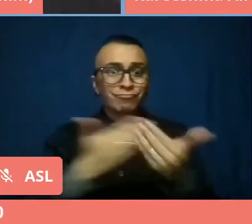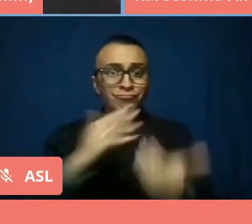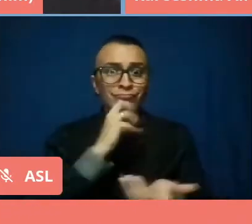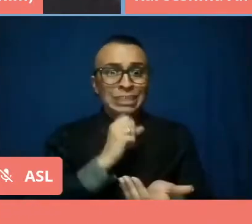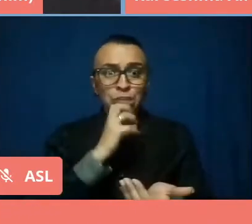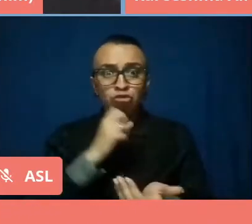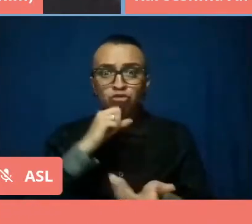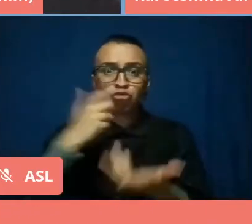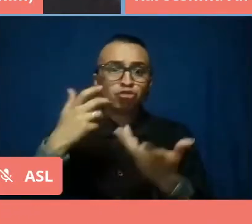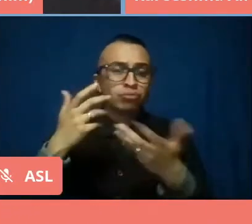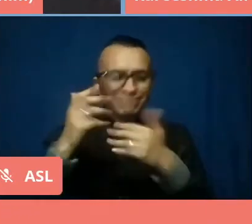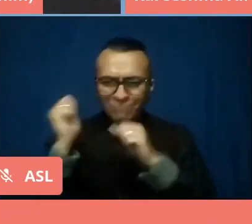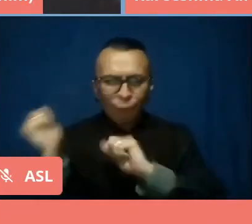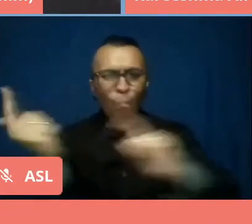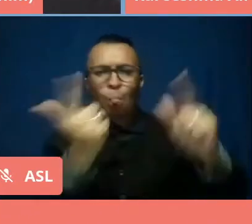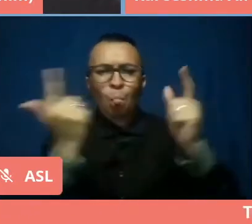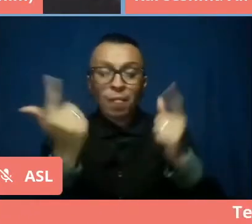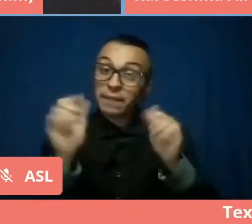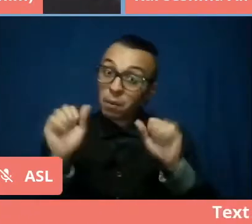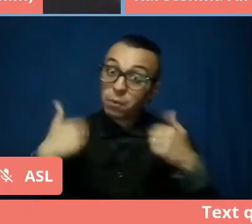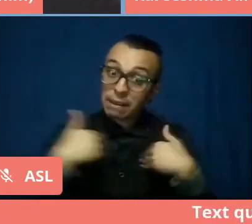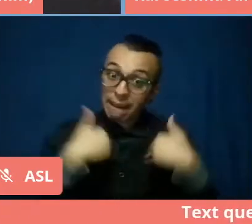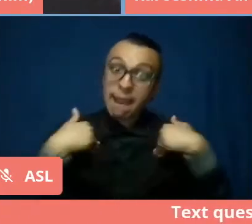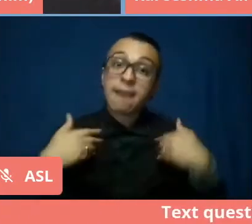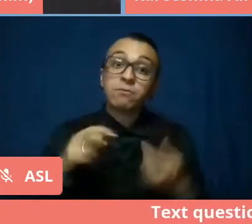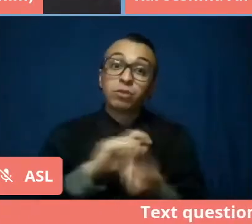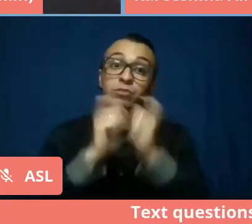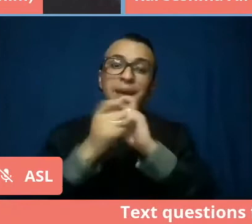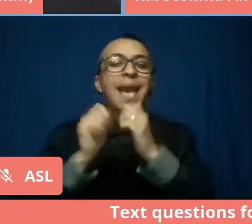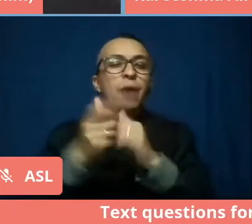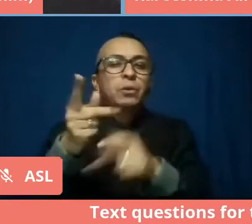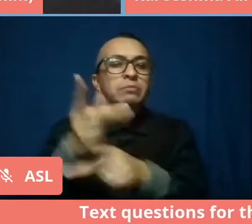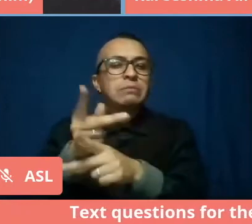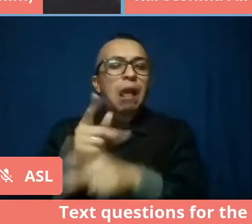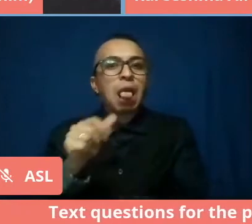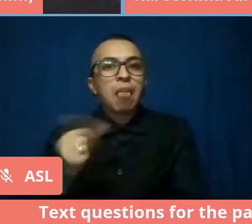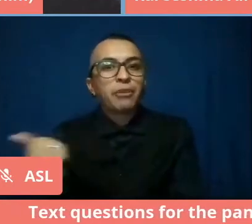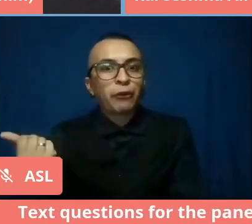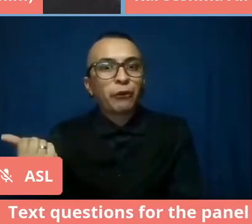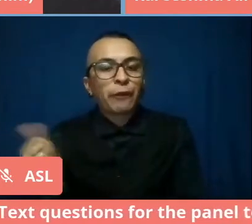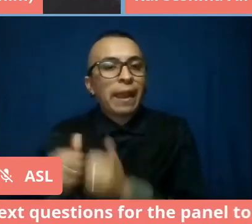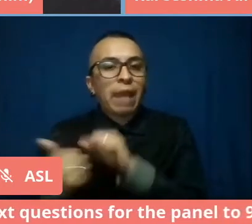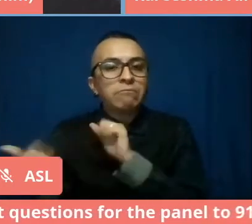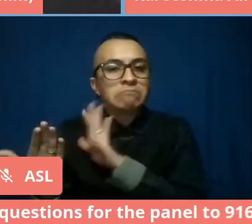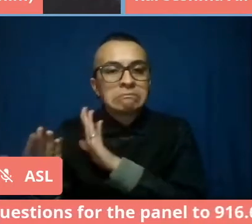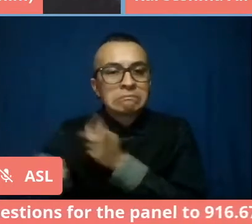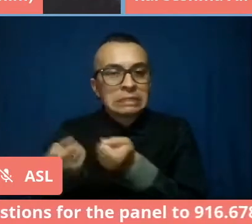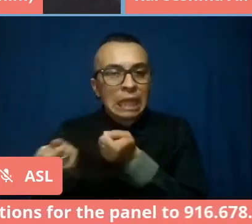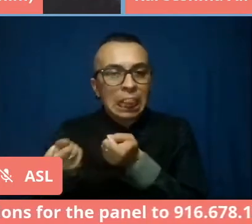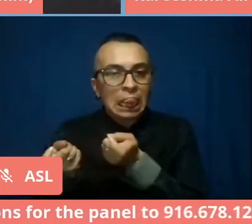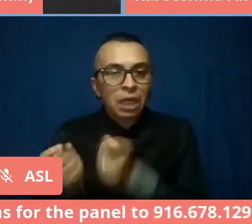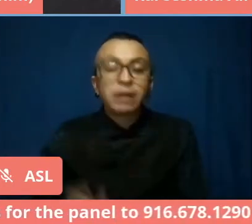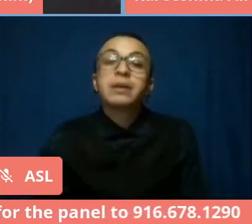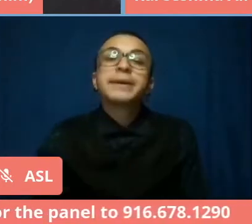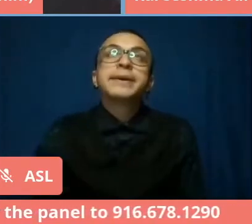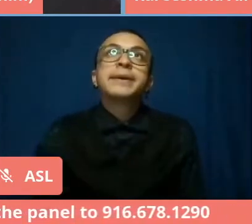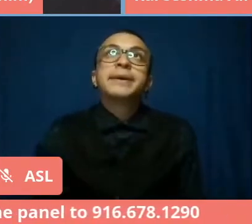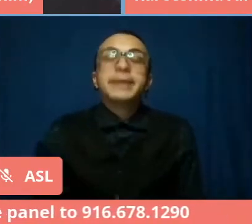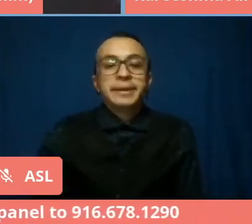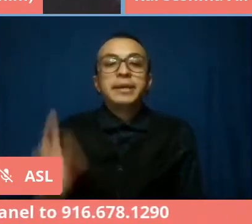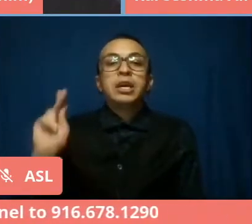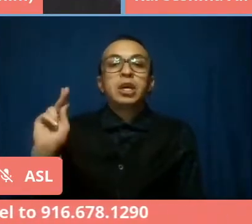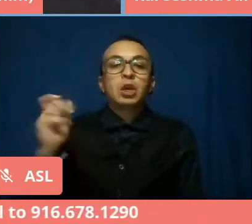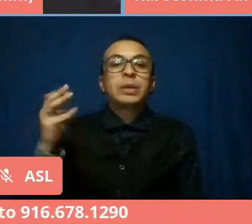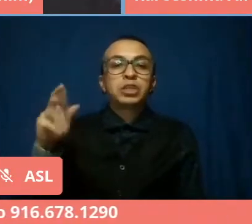those communities that can power transformation? How do you deal with other right now? Yeah, I think it's really about changing